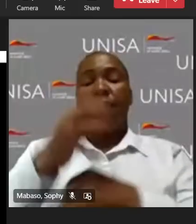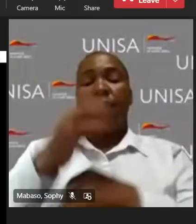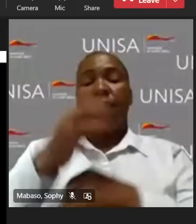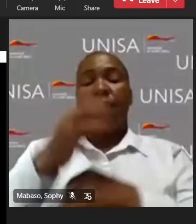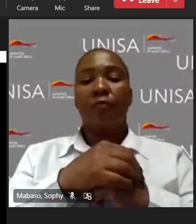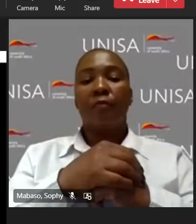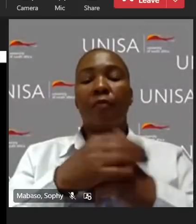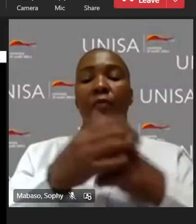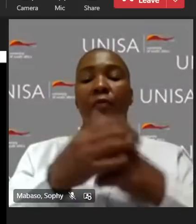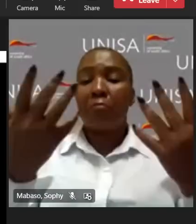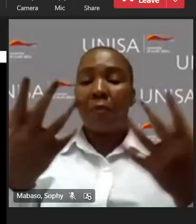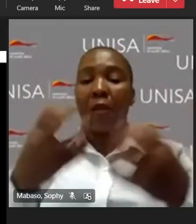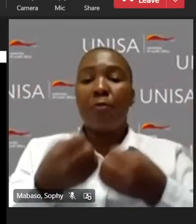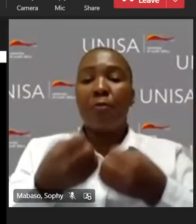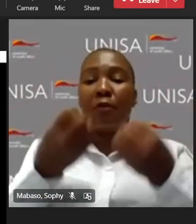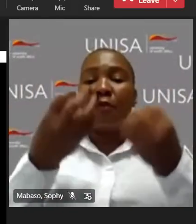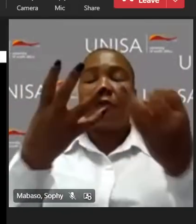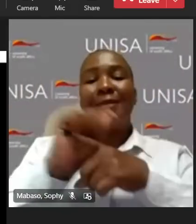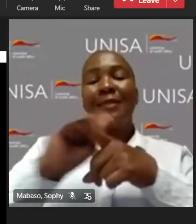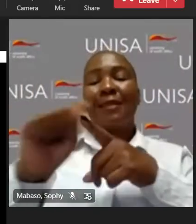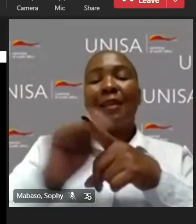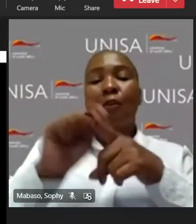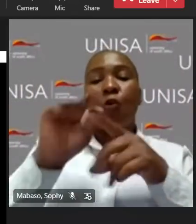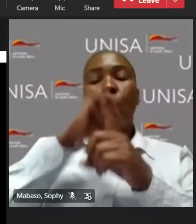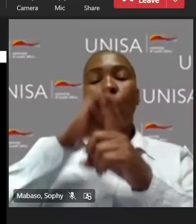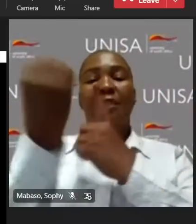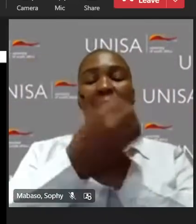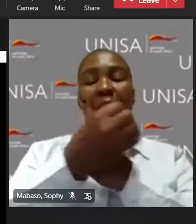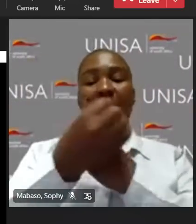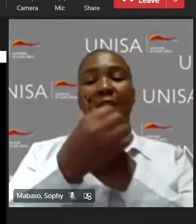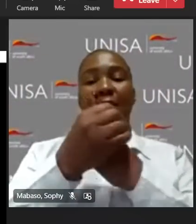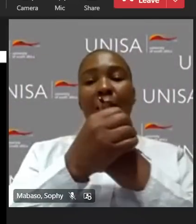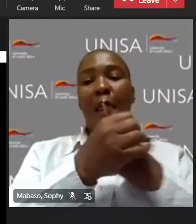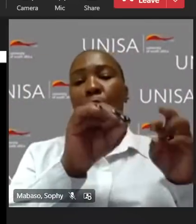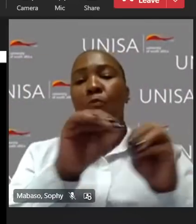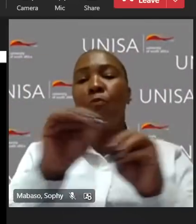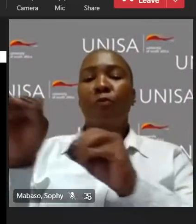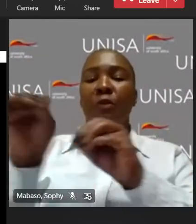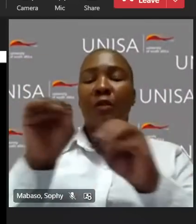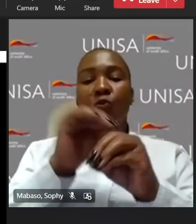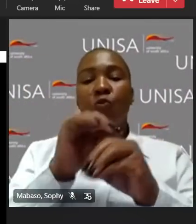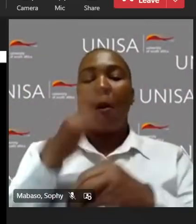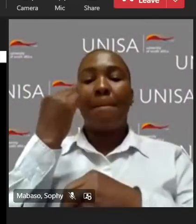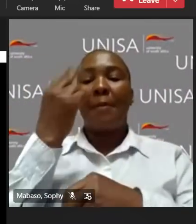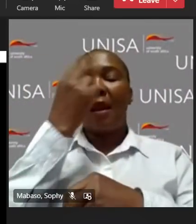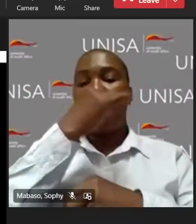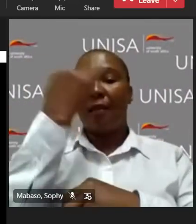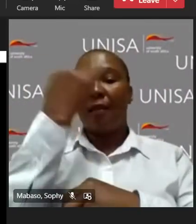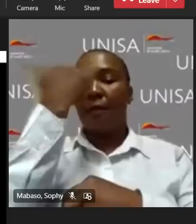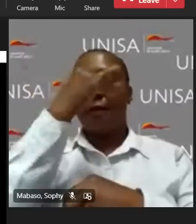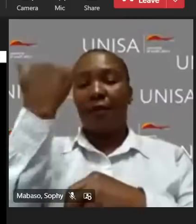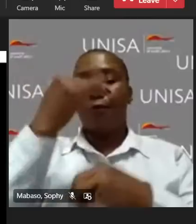We also provide training on orientation and mobility to our blind and partially sighted students.